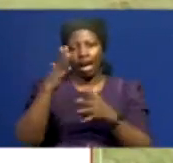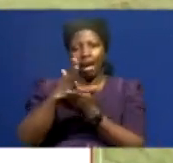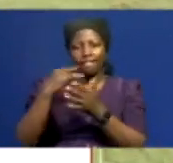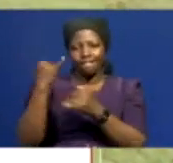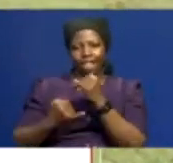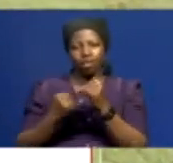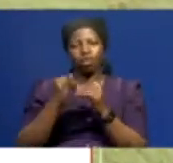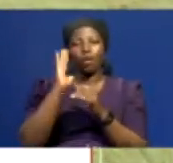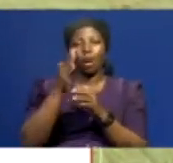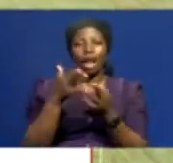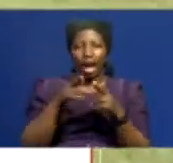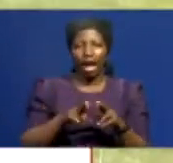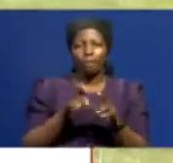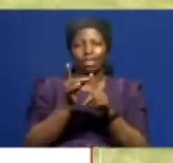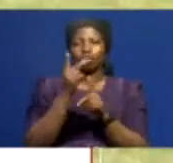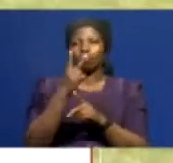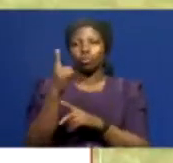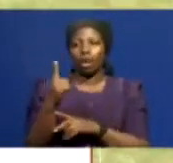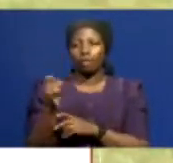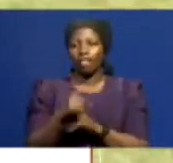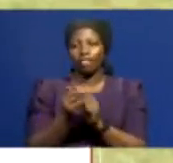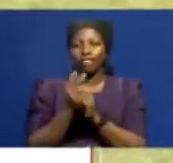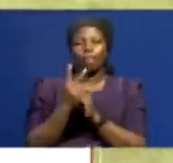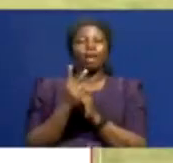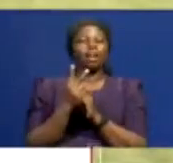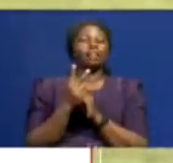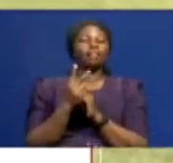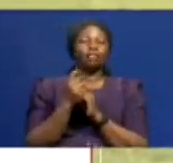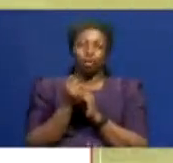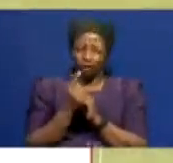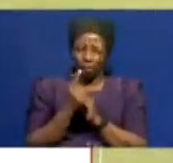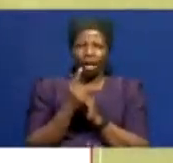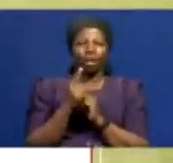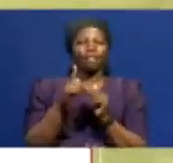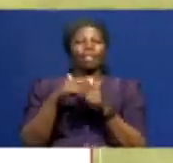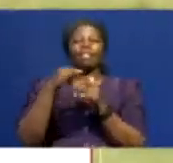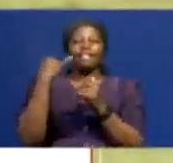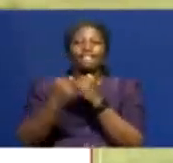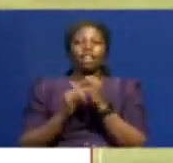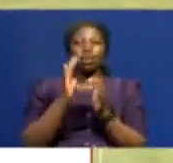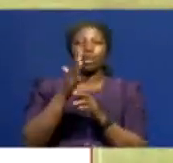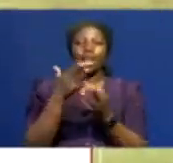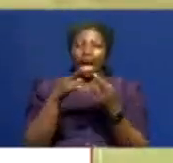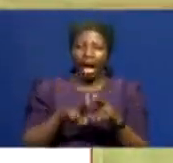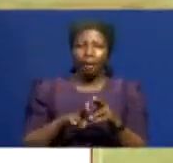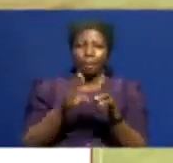21st, where the third-place playoffs and the final will be played on the 22nd of this month.